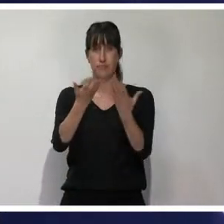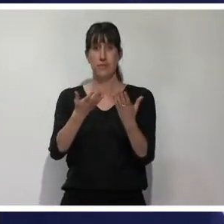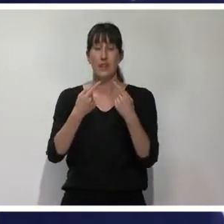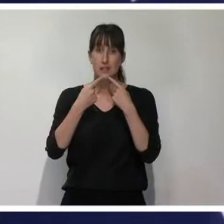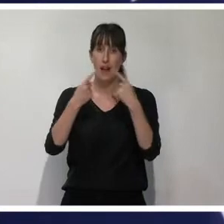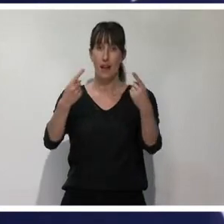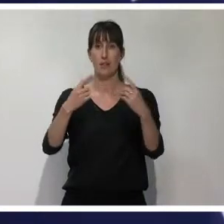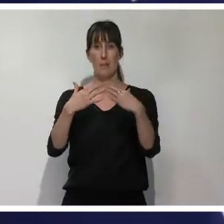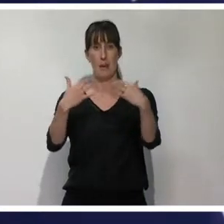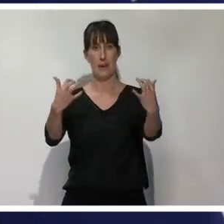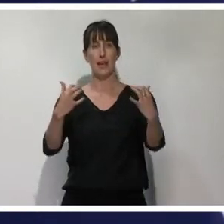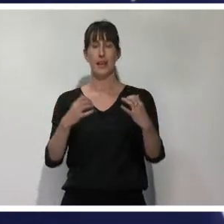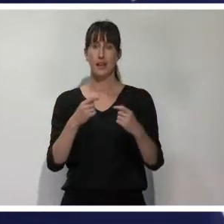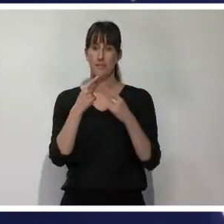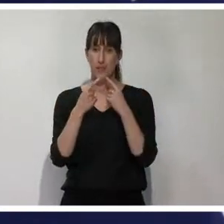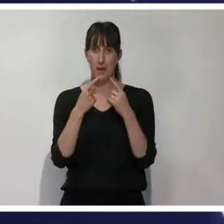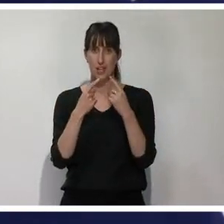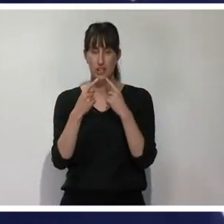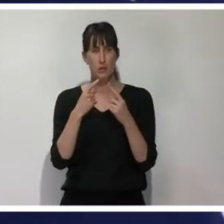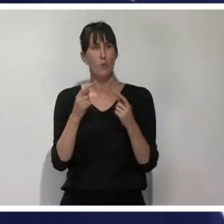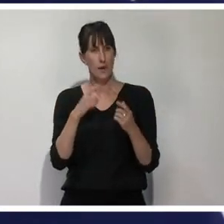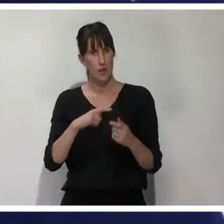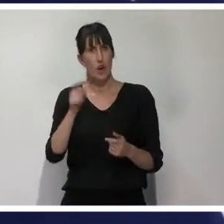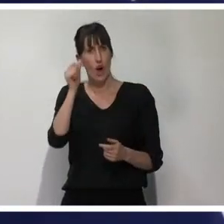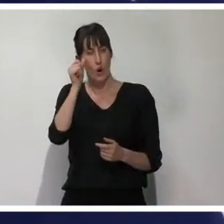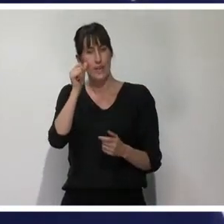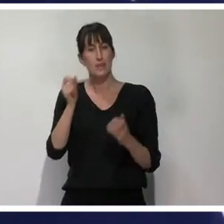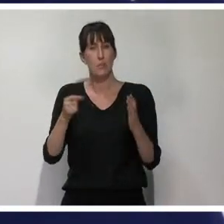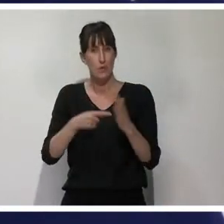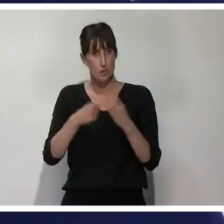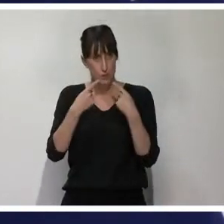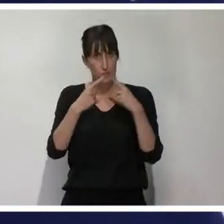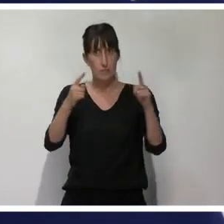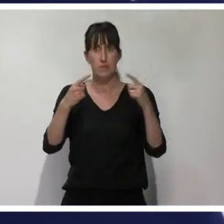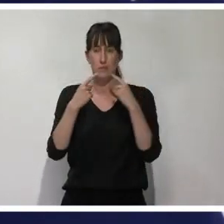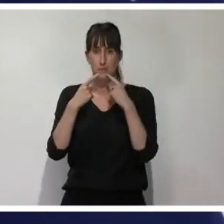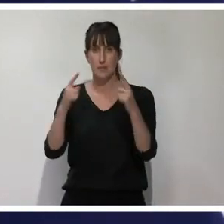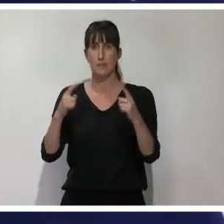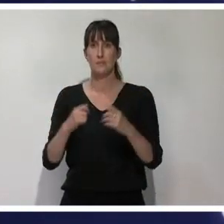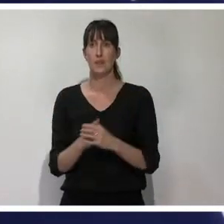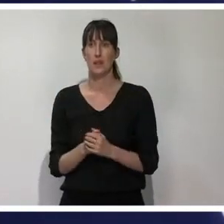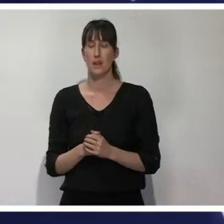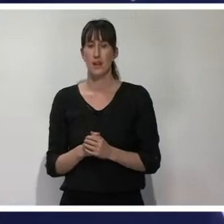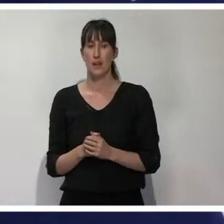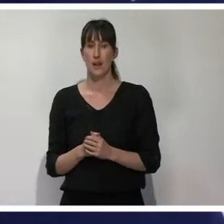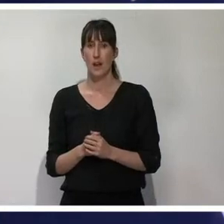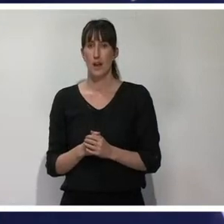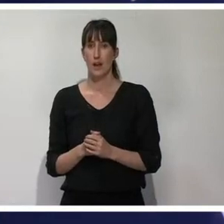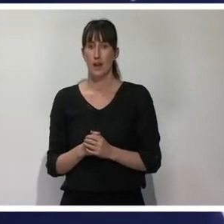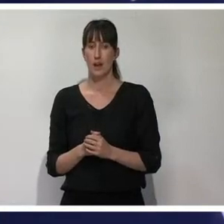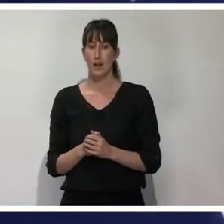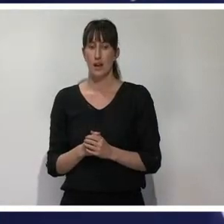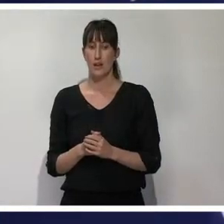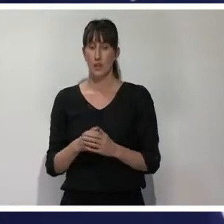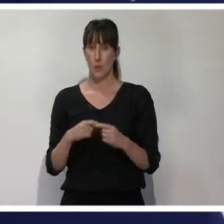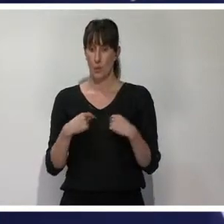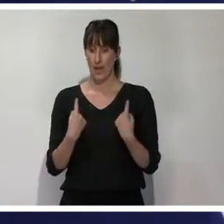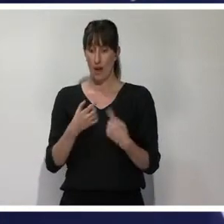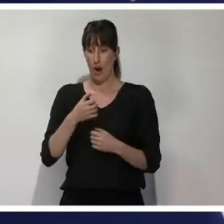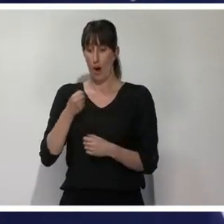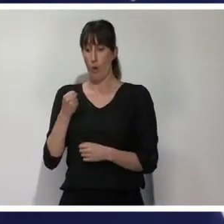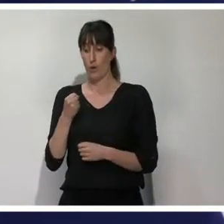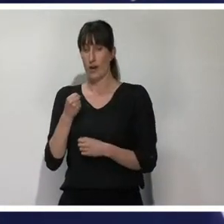able to look after their health and therefore their financial well-being and their jobs, the idea that we would ever do that is